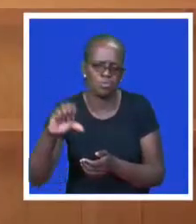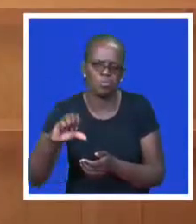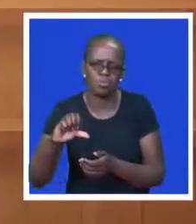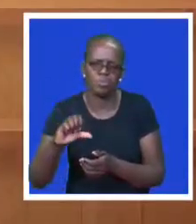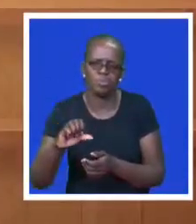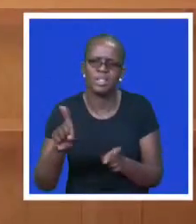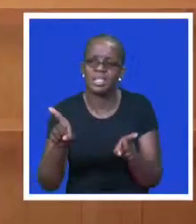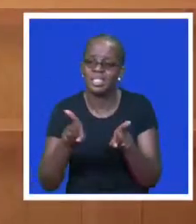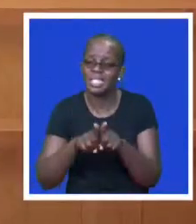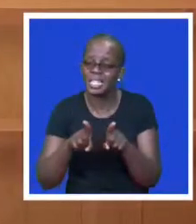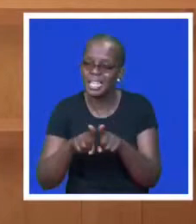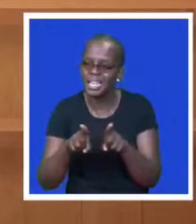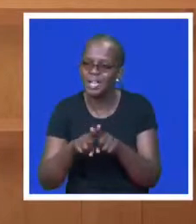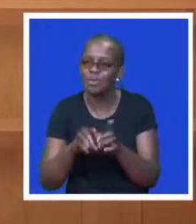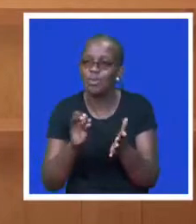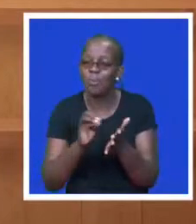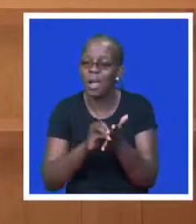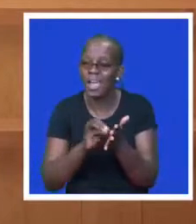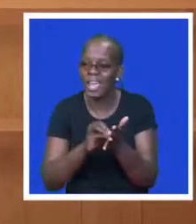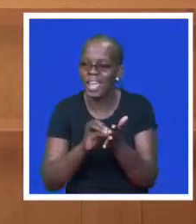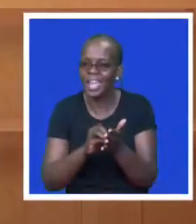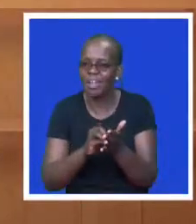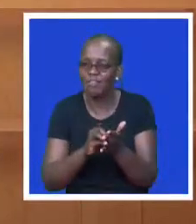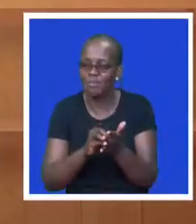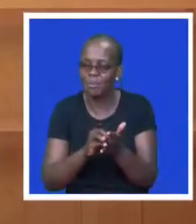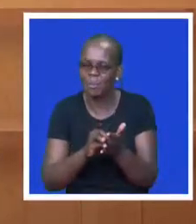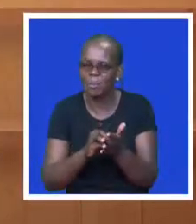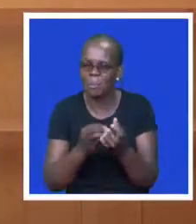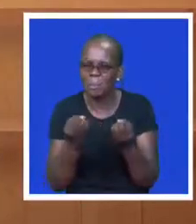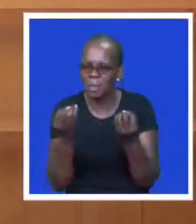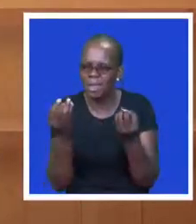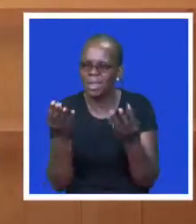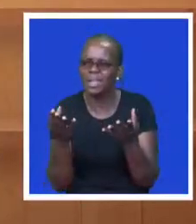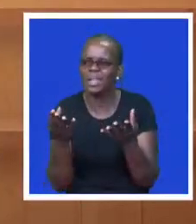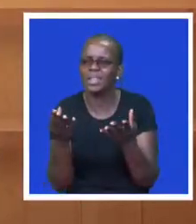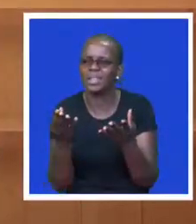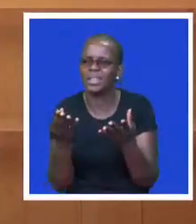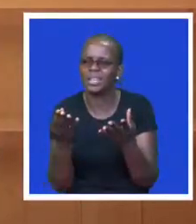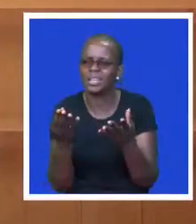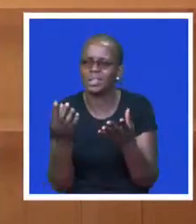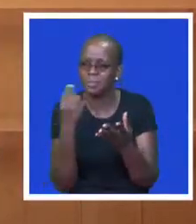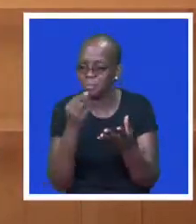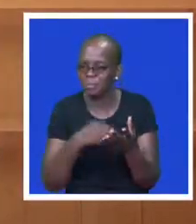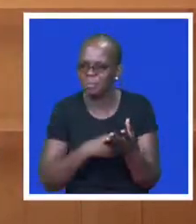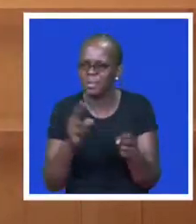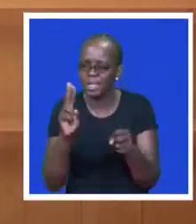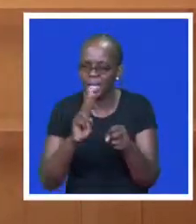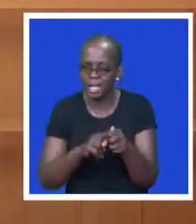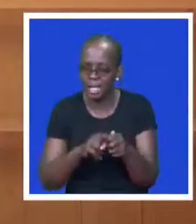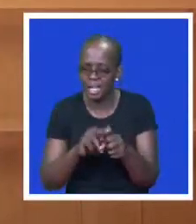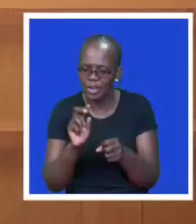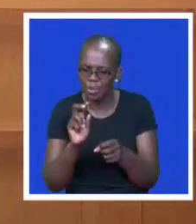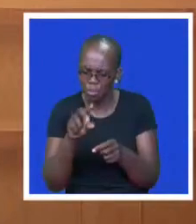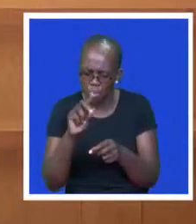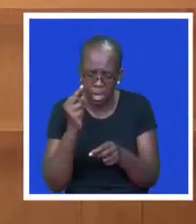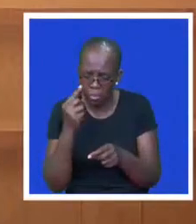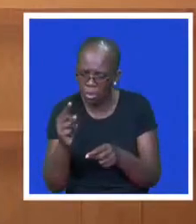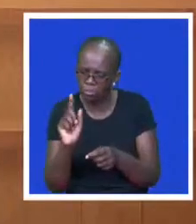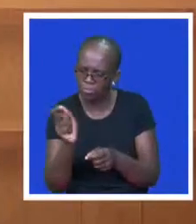cheating. Yes, cheating in class. Some of you copy when we are writing tests. Of course, that is cheating. What else?